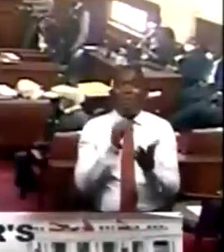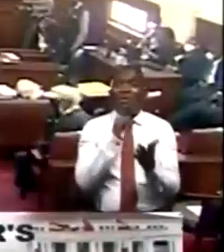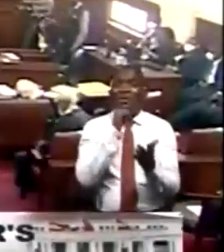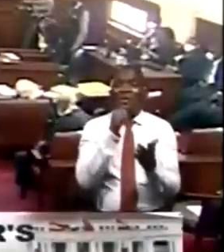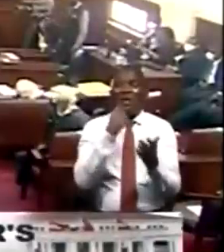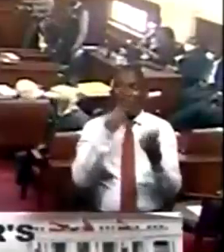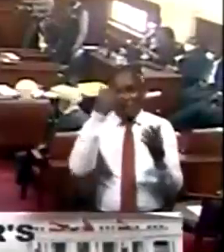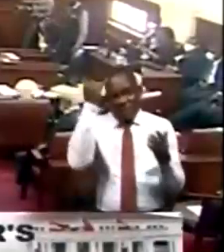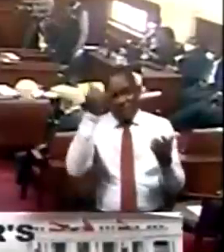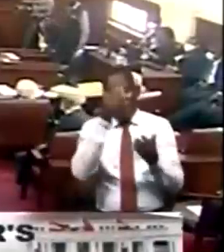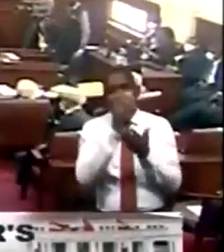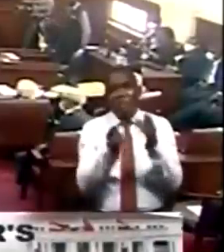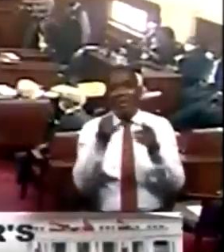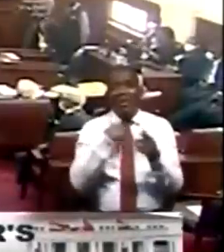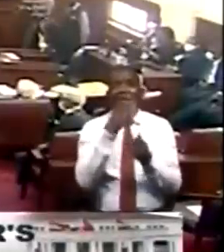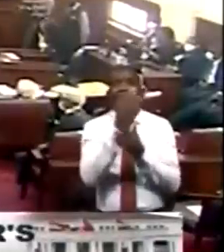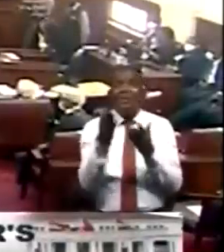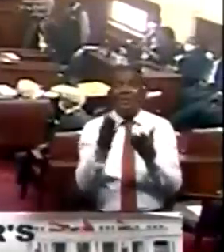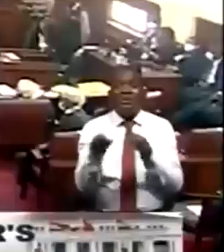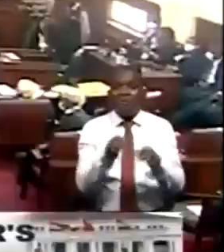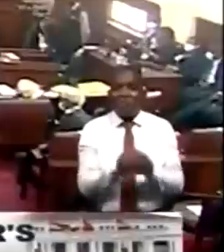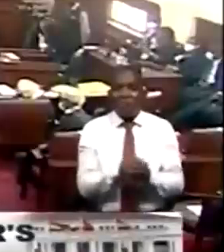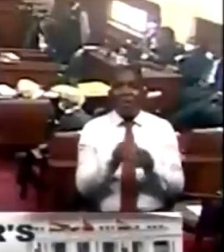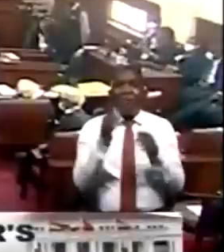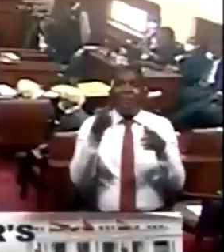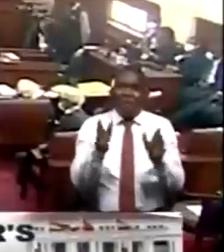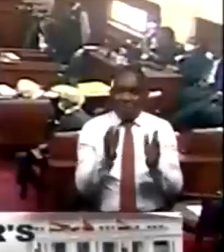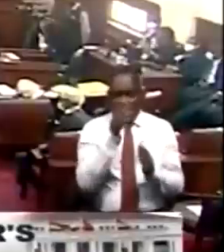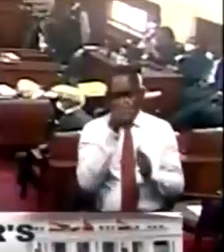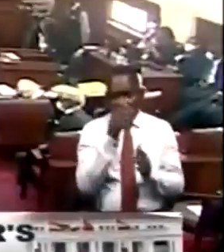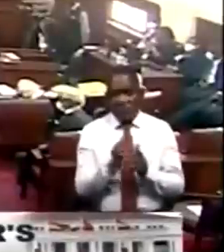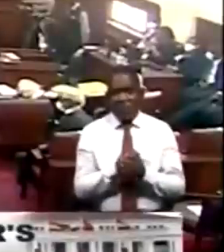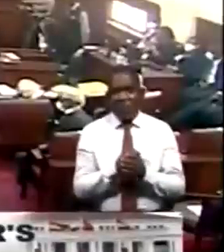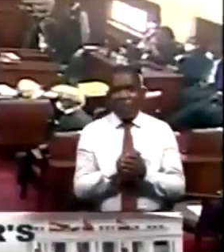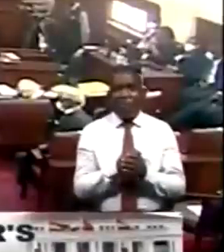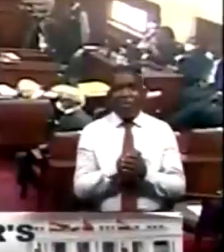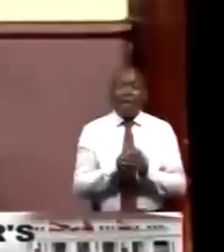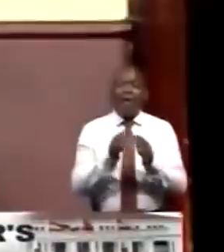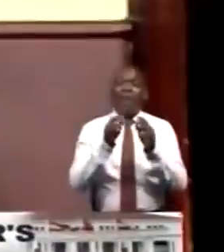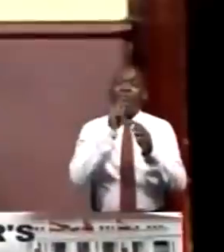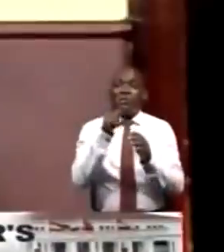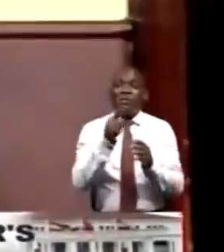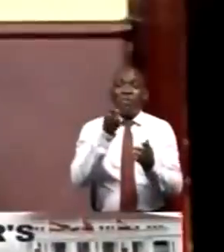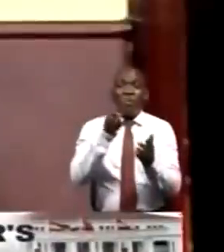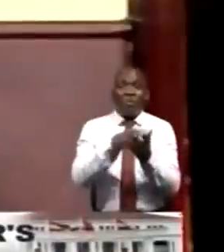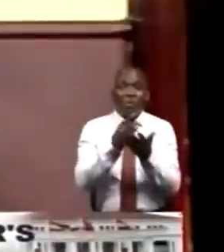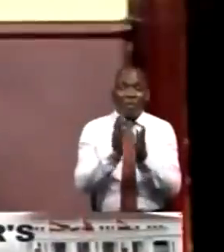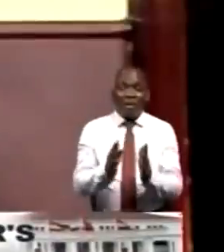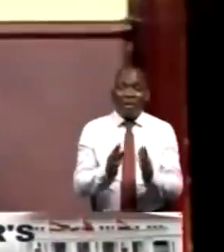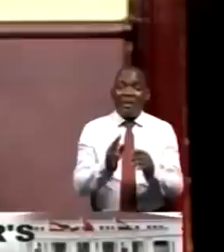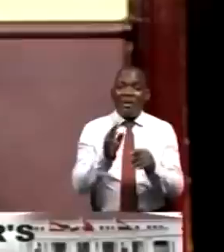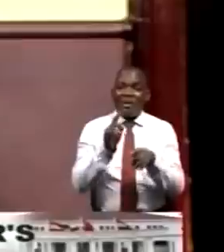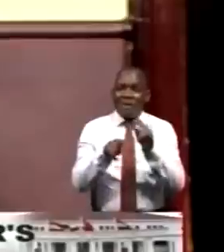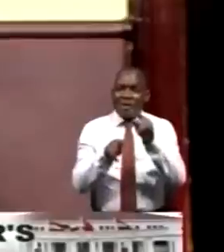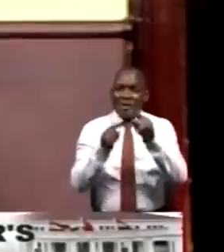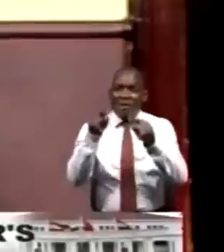everything. If he had something to do with it, it is allowable. It is true that the witness cannot be expected. But